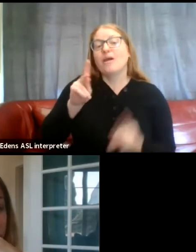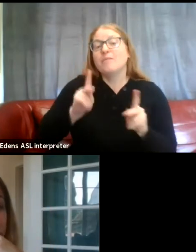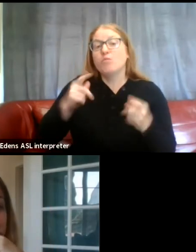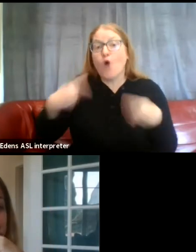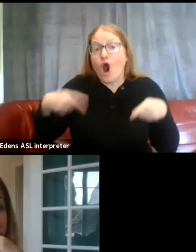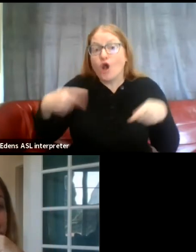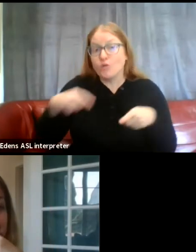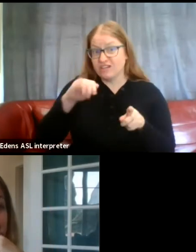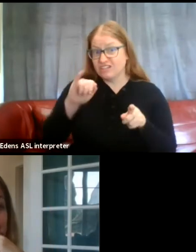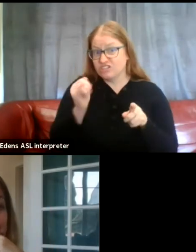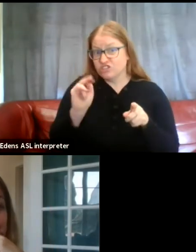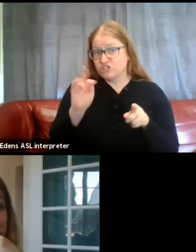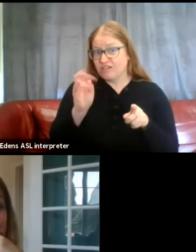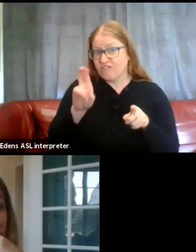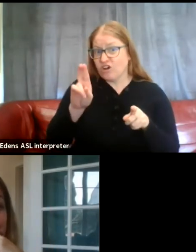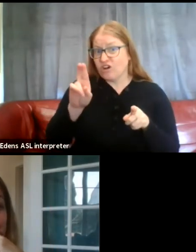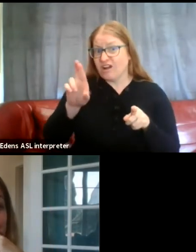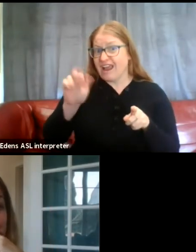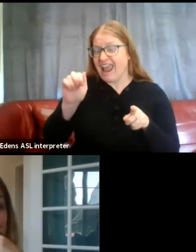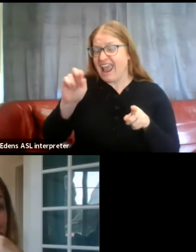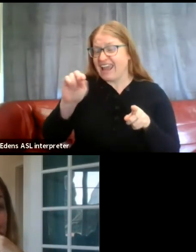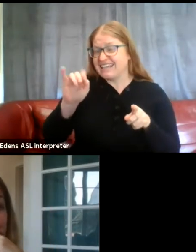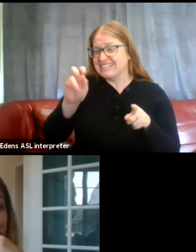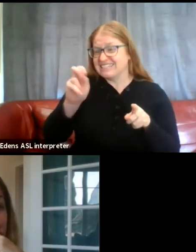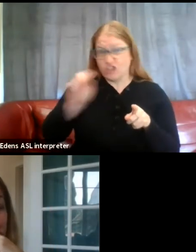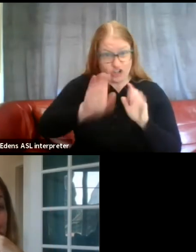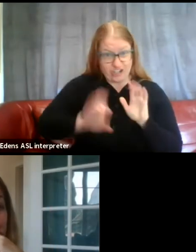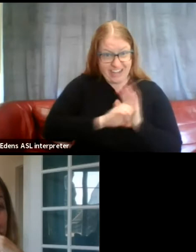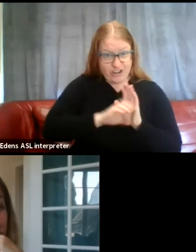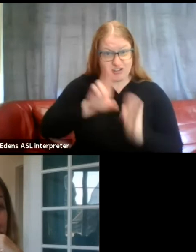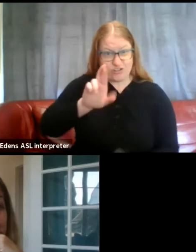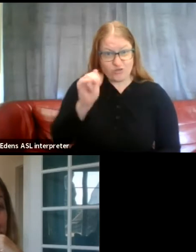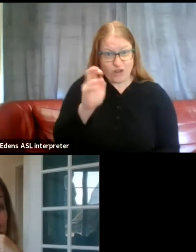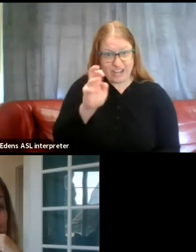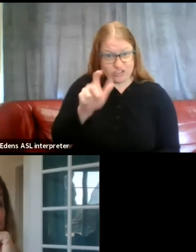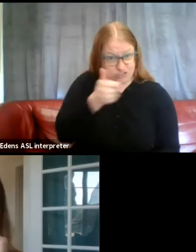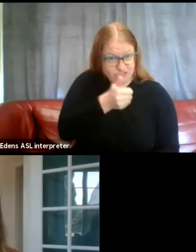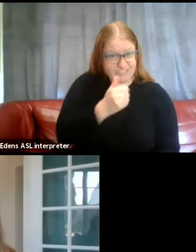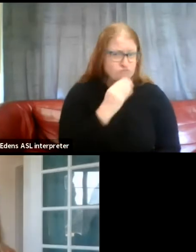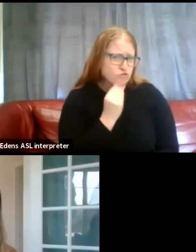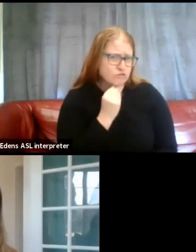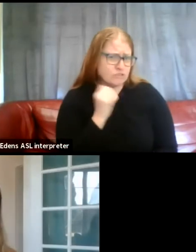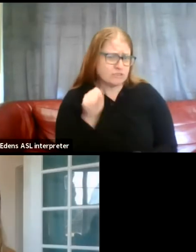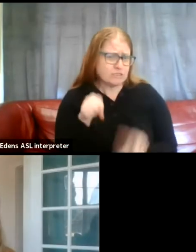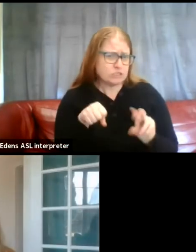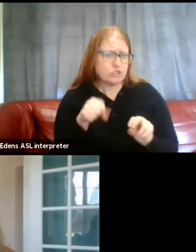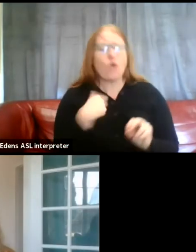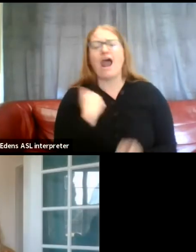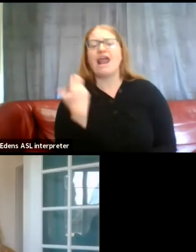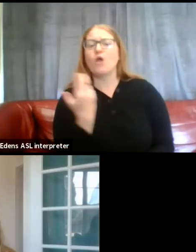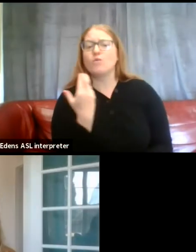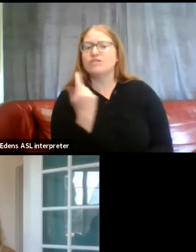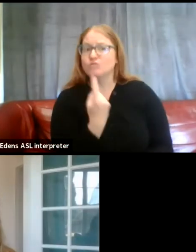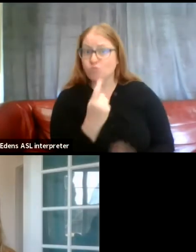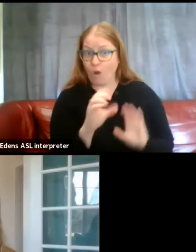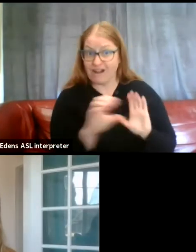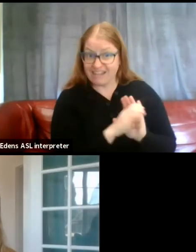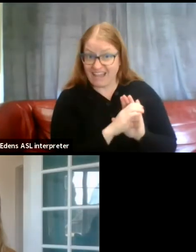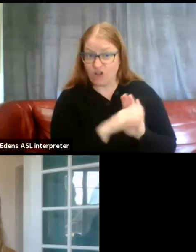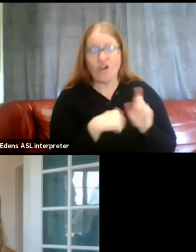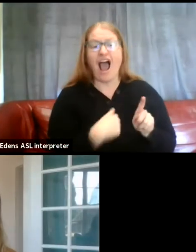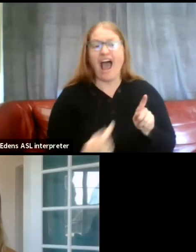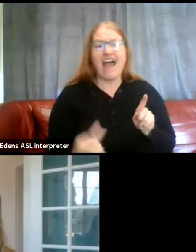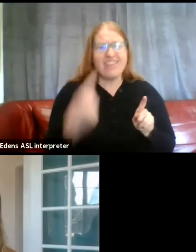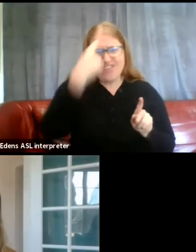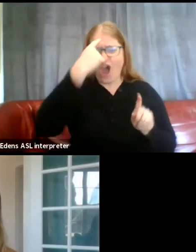Aniston was Jewish. Mm-hmm. And I realized partway through the conversation that a character who seemed to me to be so